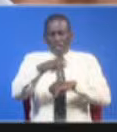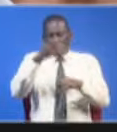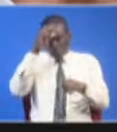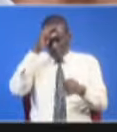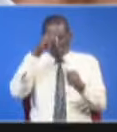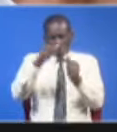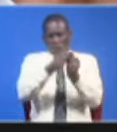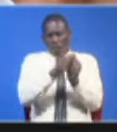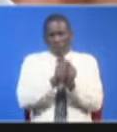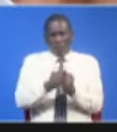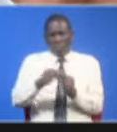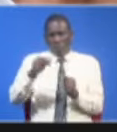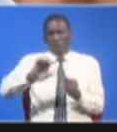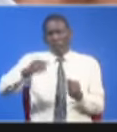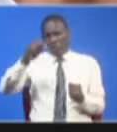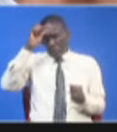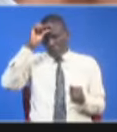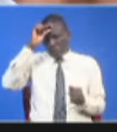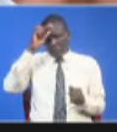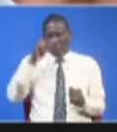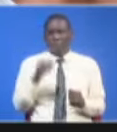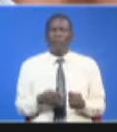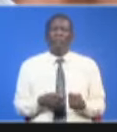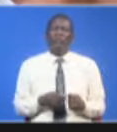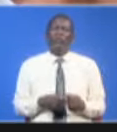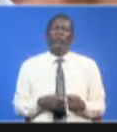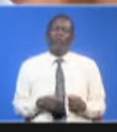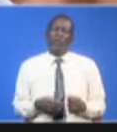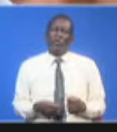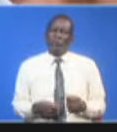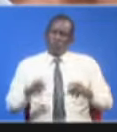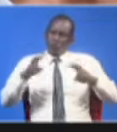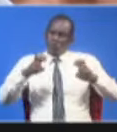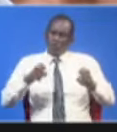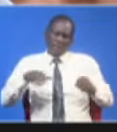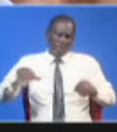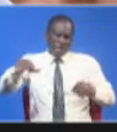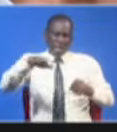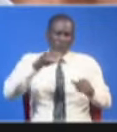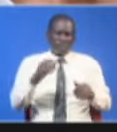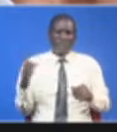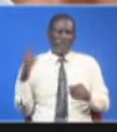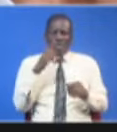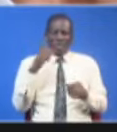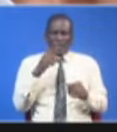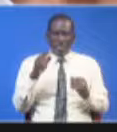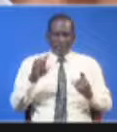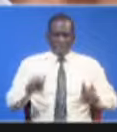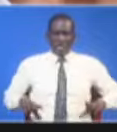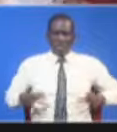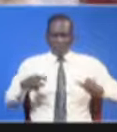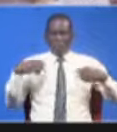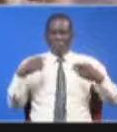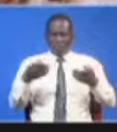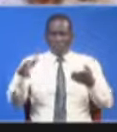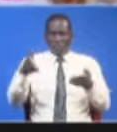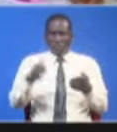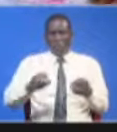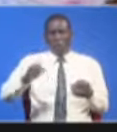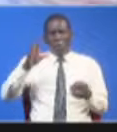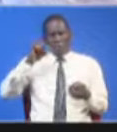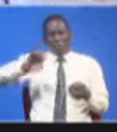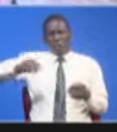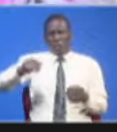serikali ya county, ituangalilie katika sehemu zile ambazo ni hatari katika maisha ya wakaaji. Mombasa County